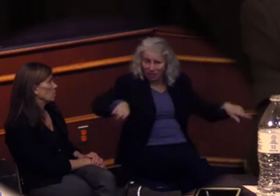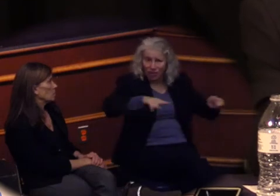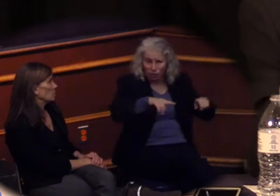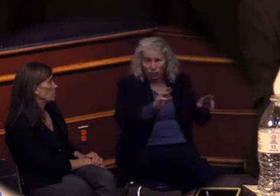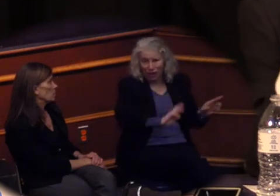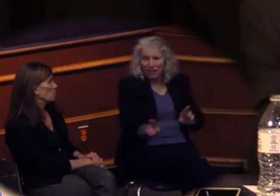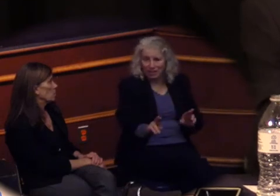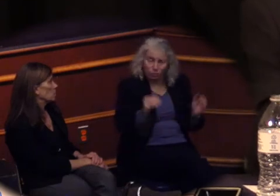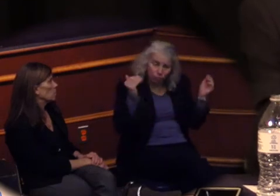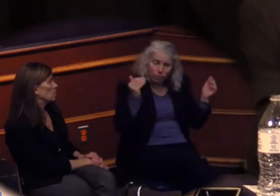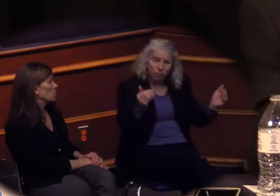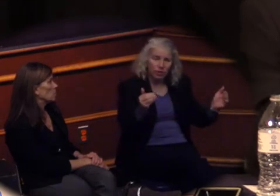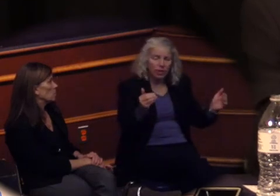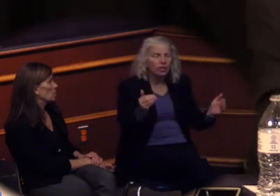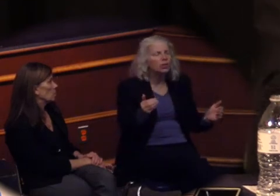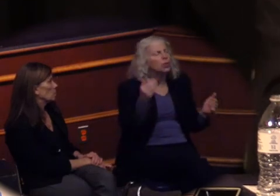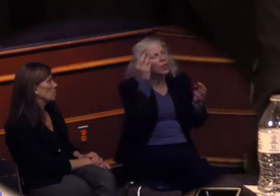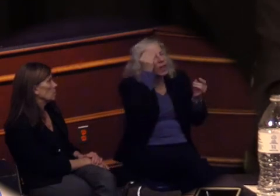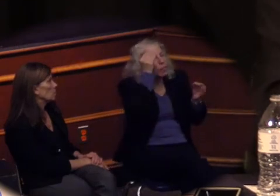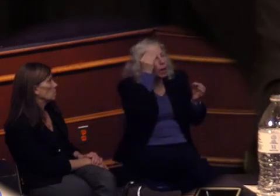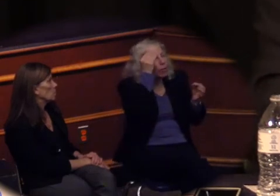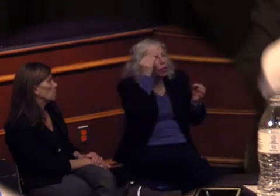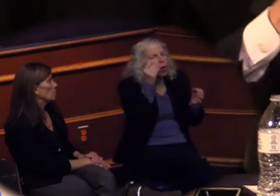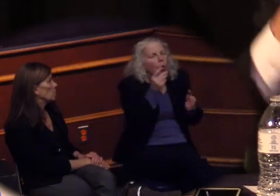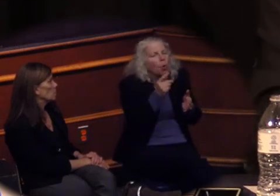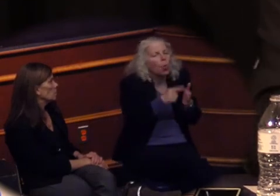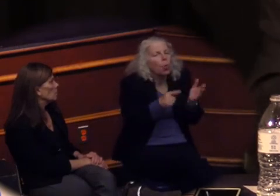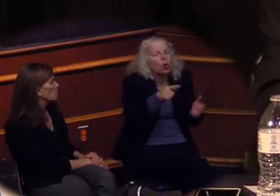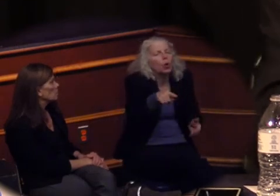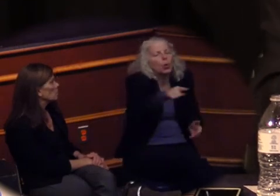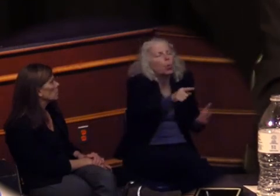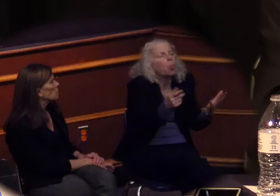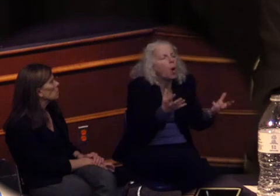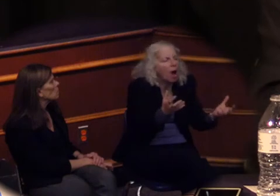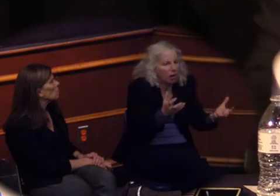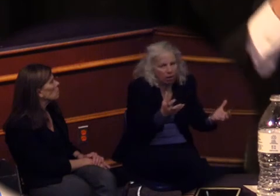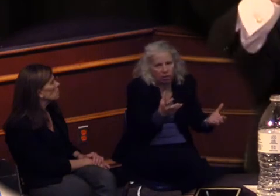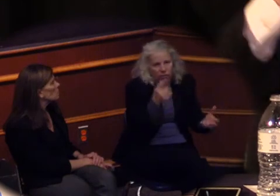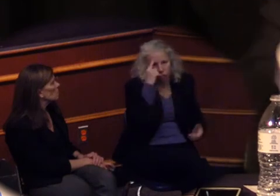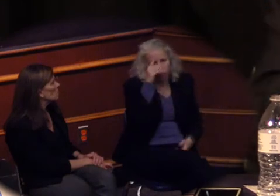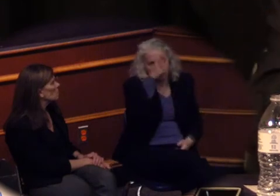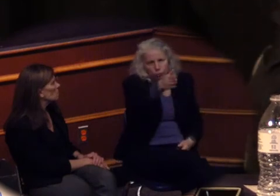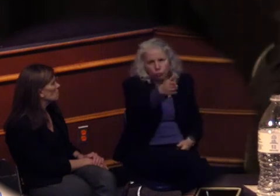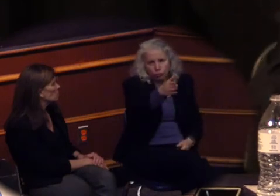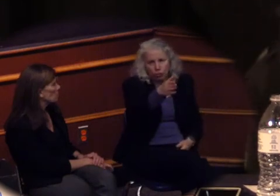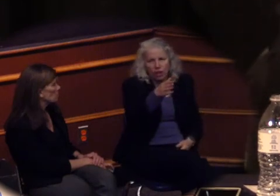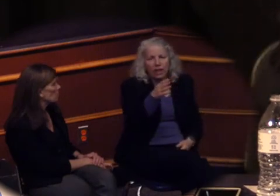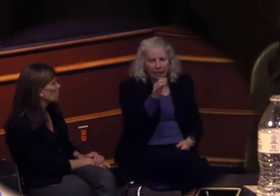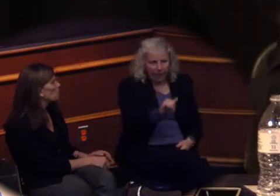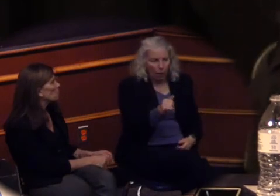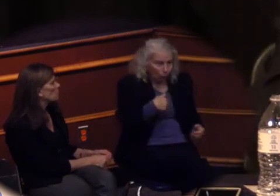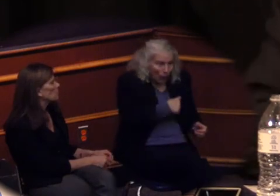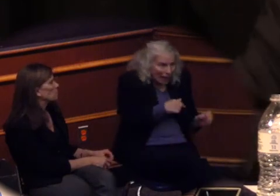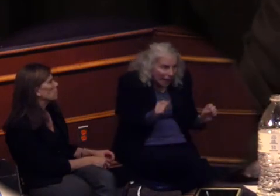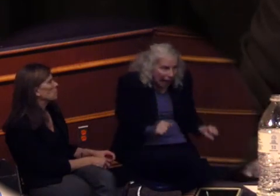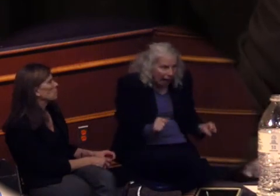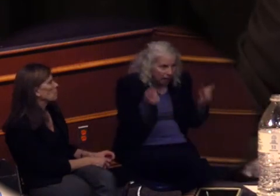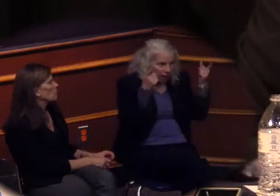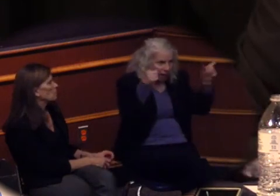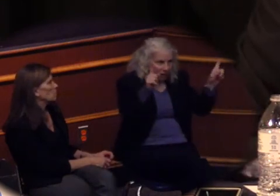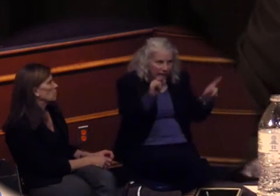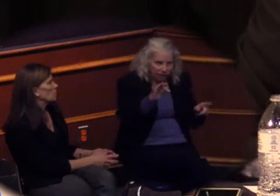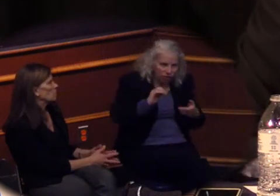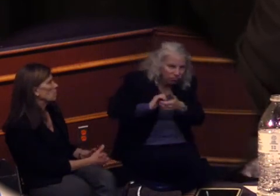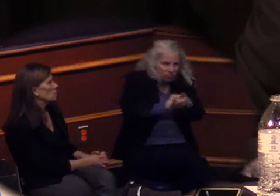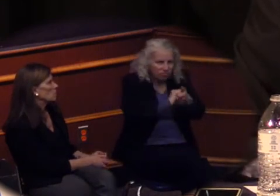forward. I would ask you to consider what is it that you most want to see? Because that is what we could achieve if we come